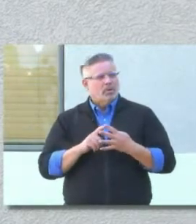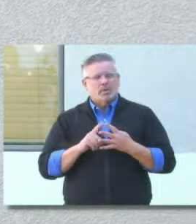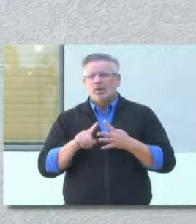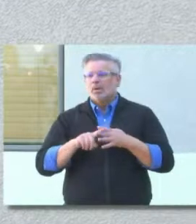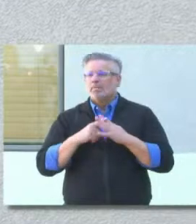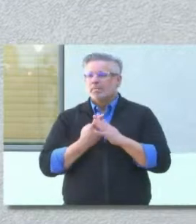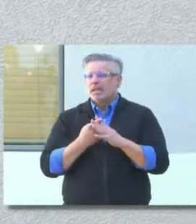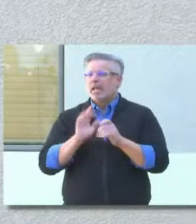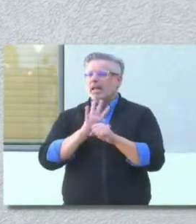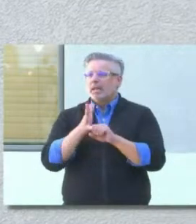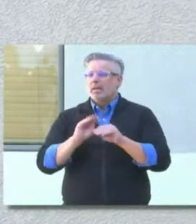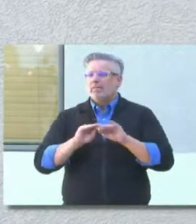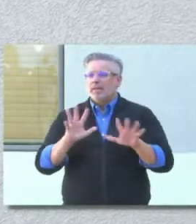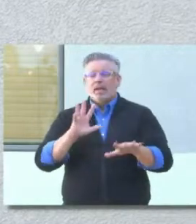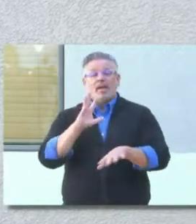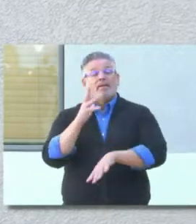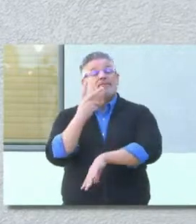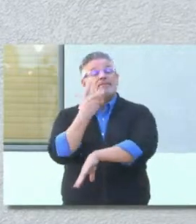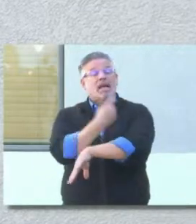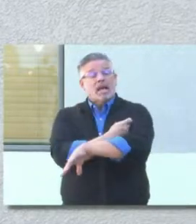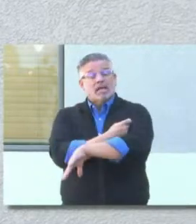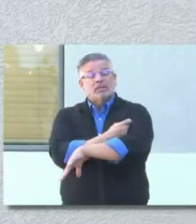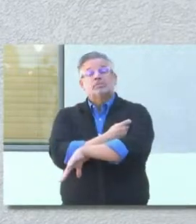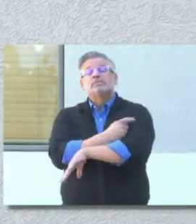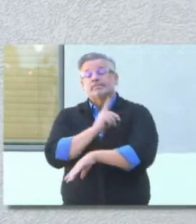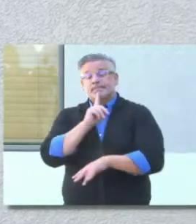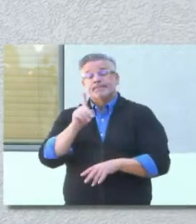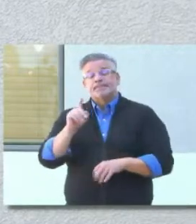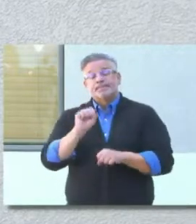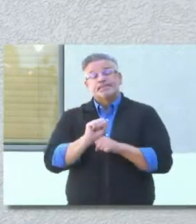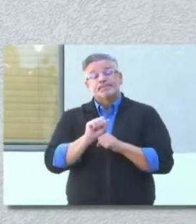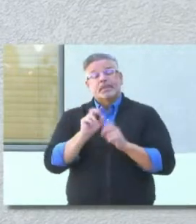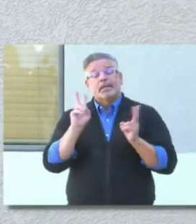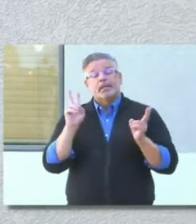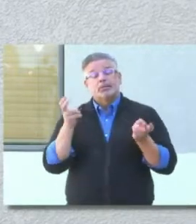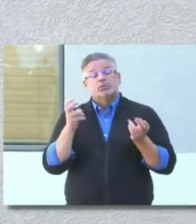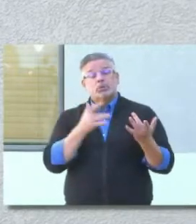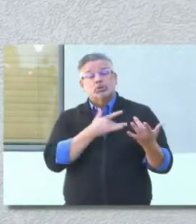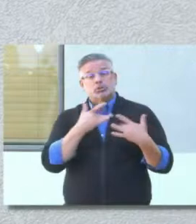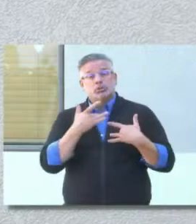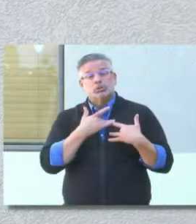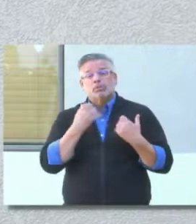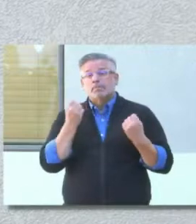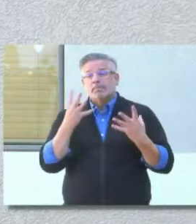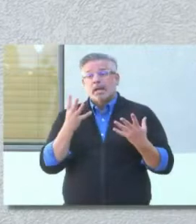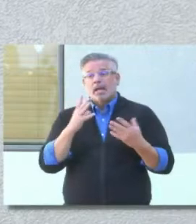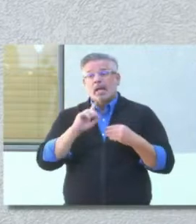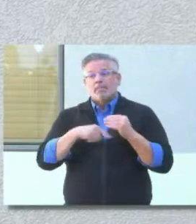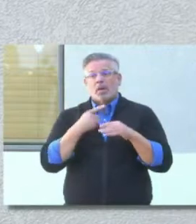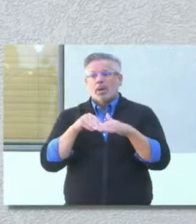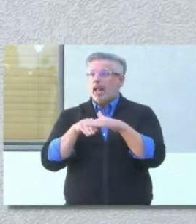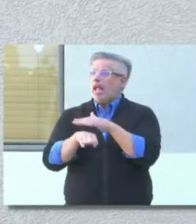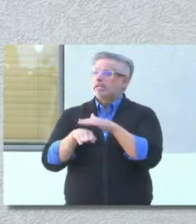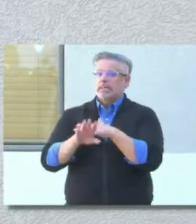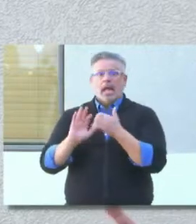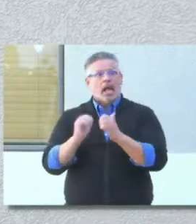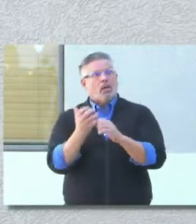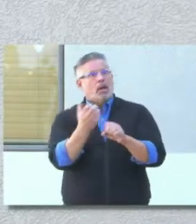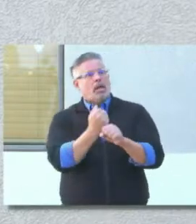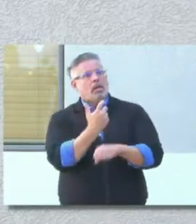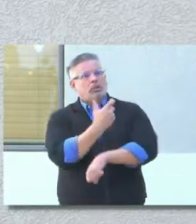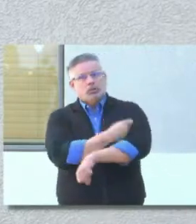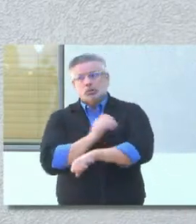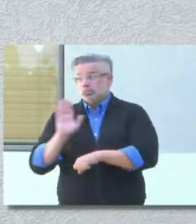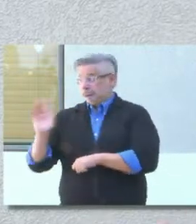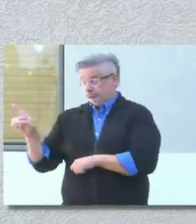beginning of the pandemic, when the vaccines were first rolling out, we did have issues, and there was a concern and question for many about access. And to your